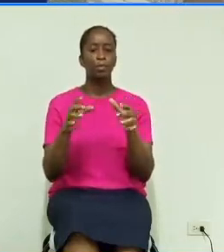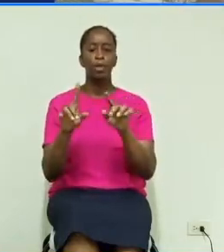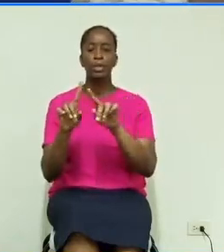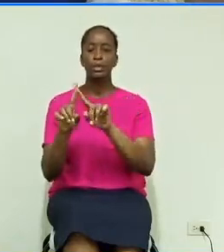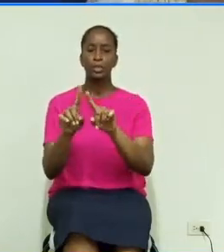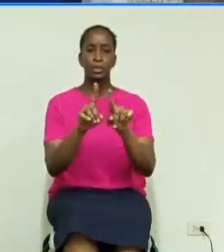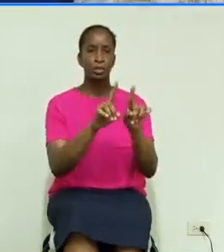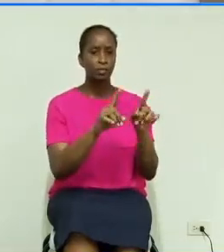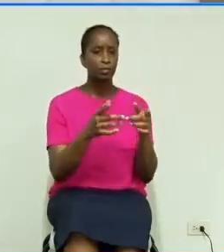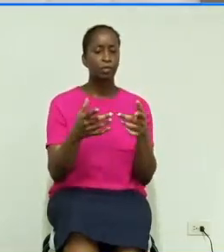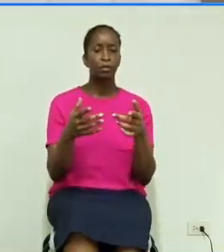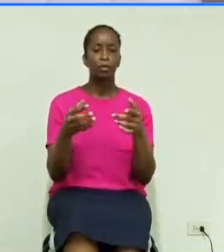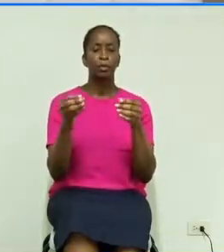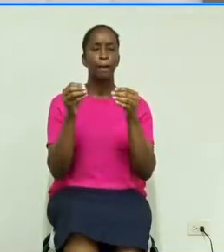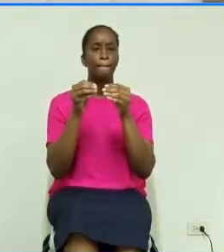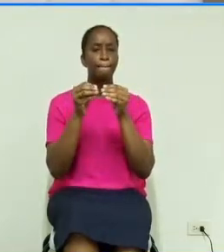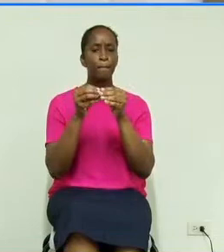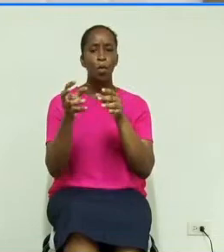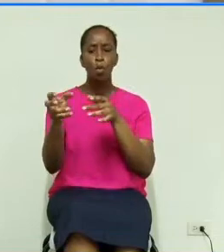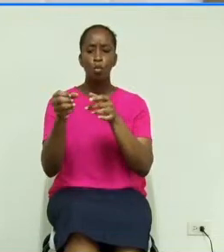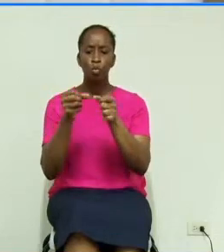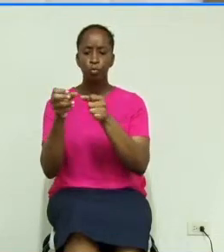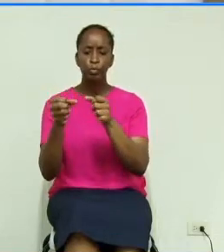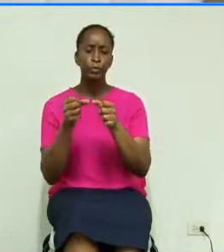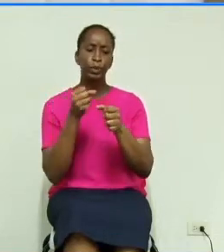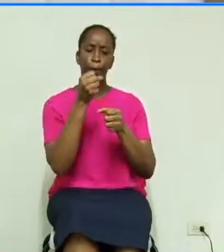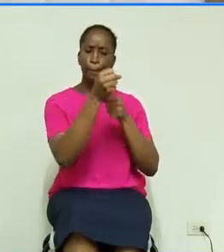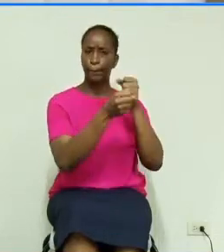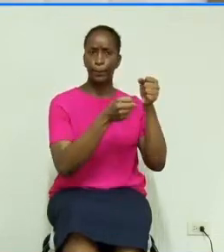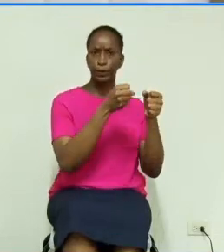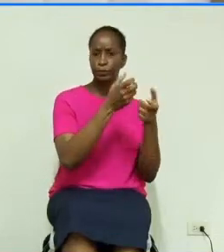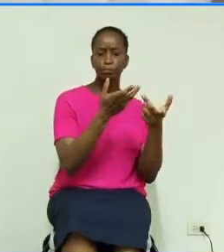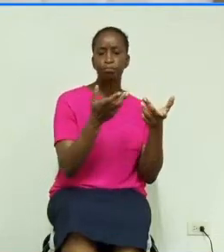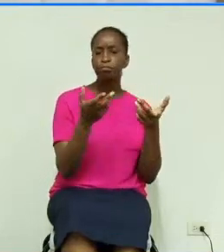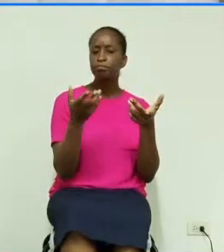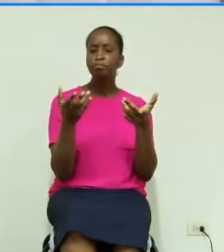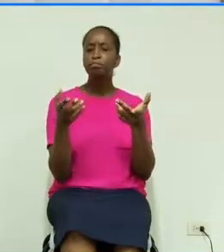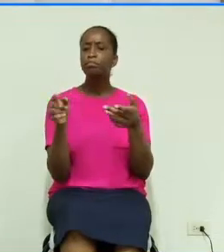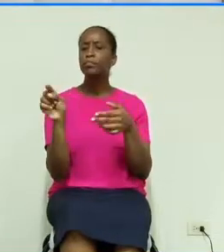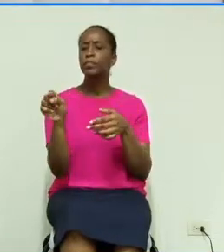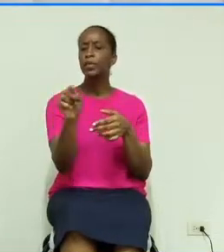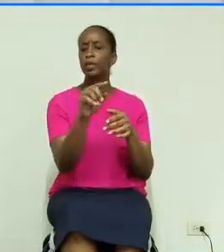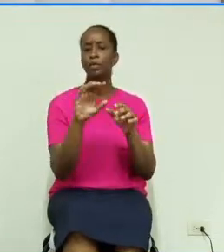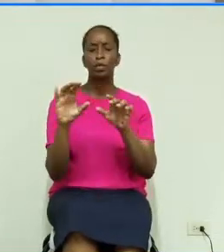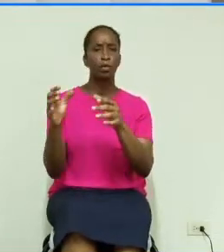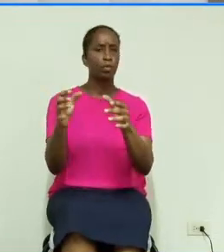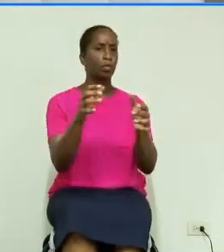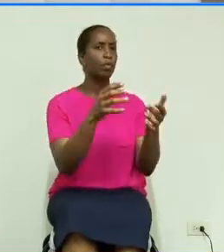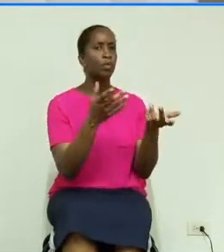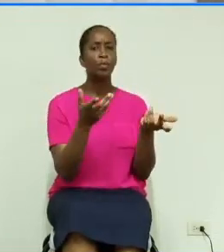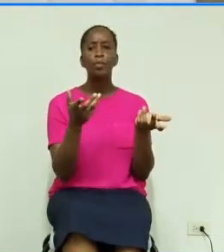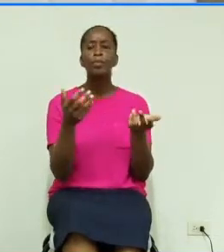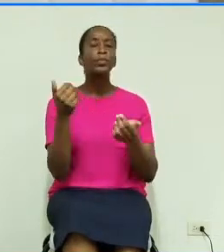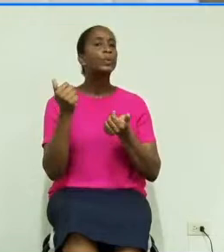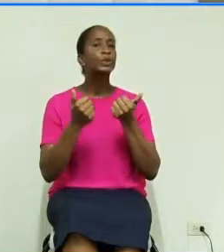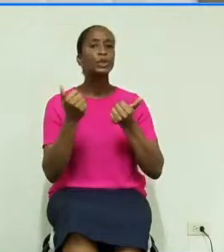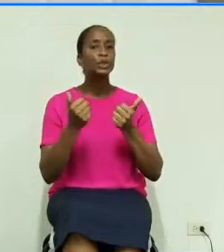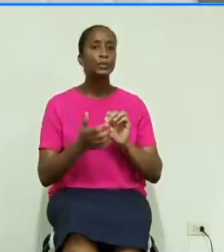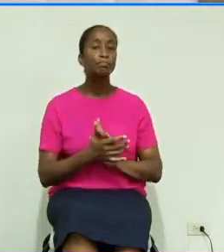Thank you very much. In my humble opinion, like I said, we have,